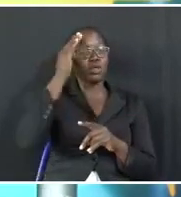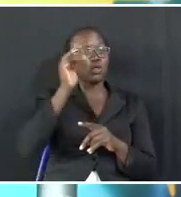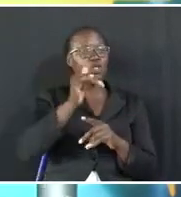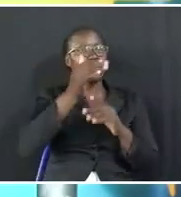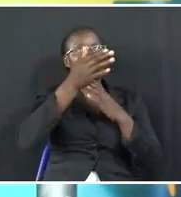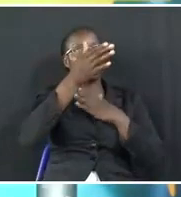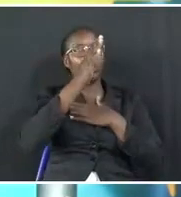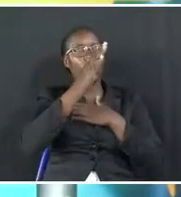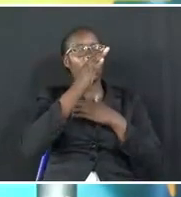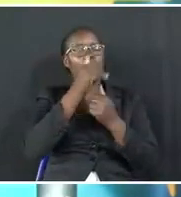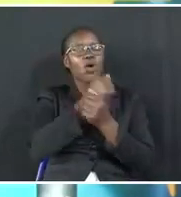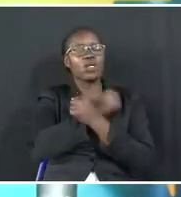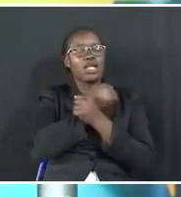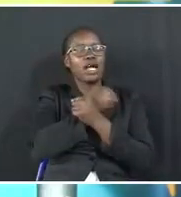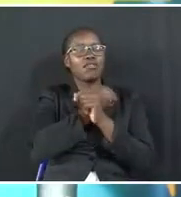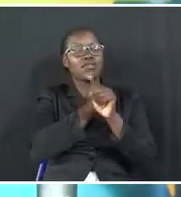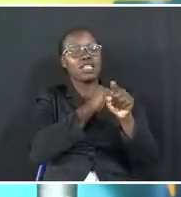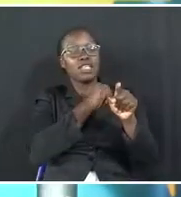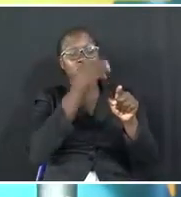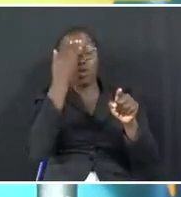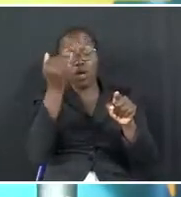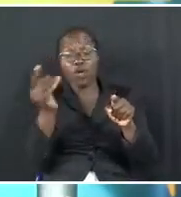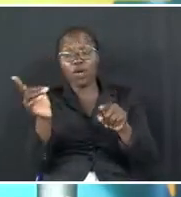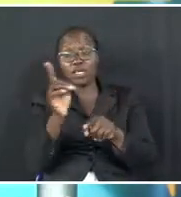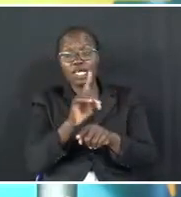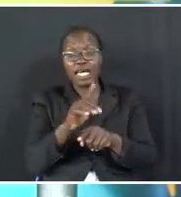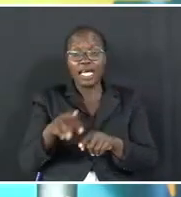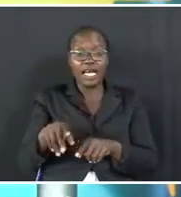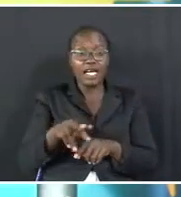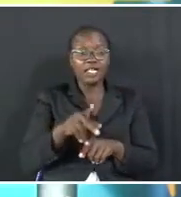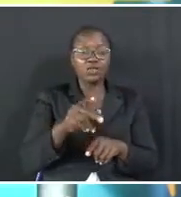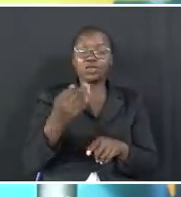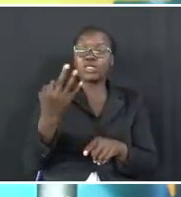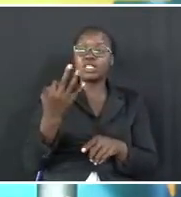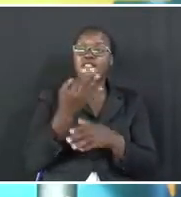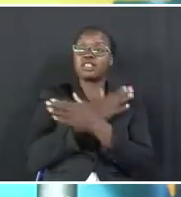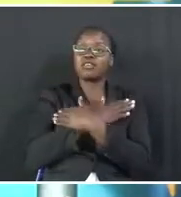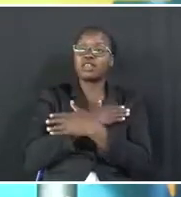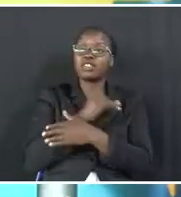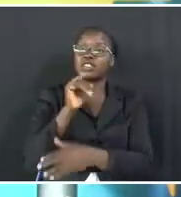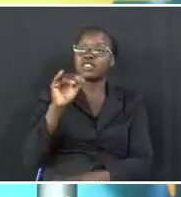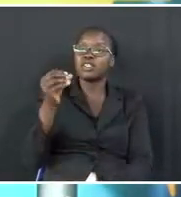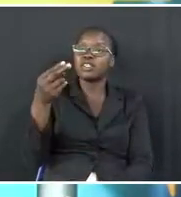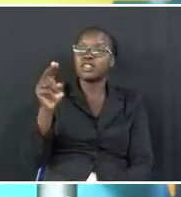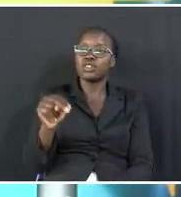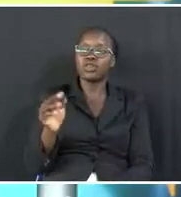that God loved him, because one day as he walked with his three friends, John,